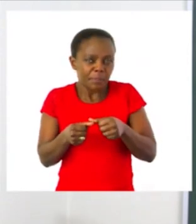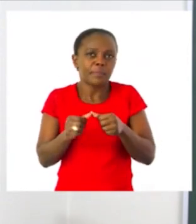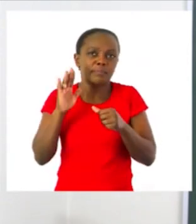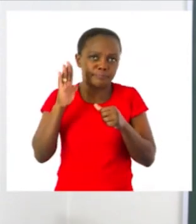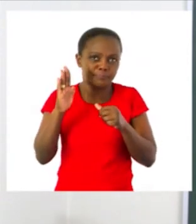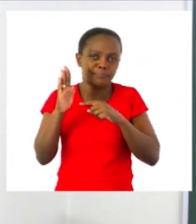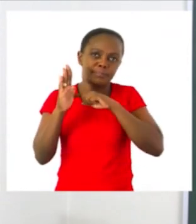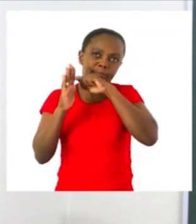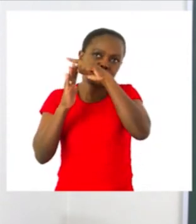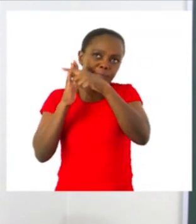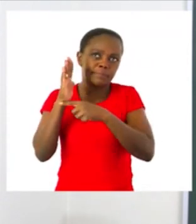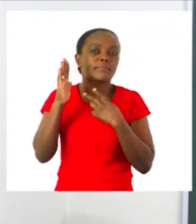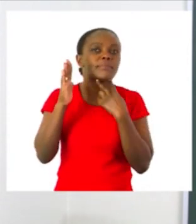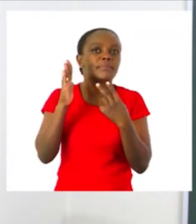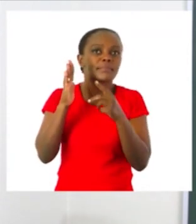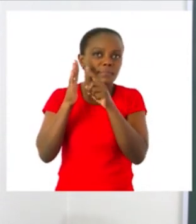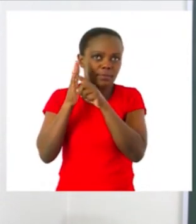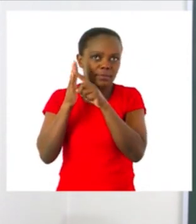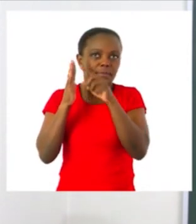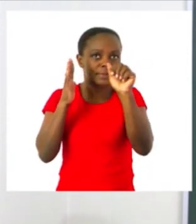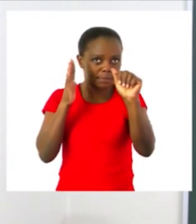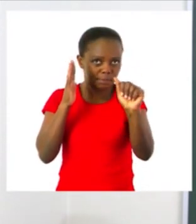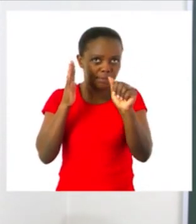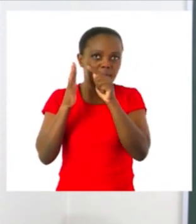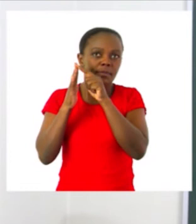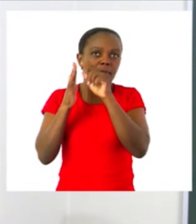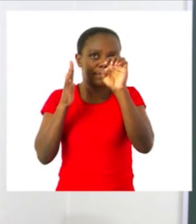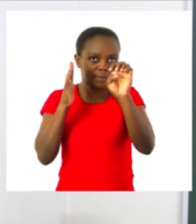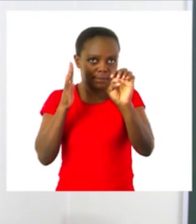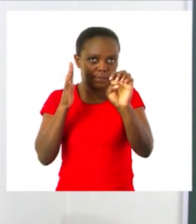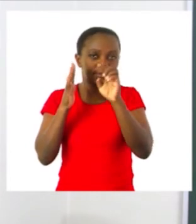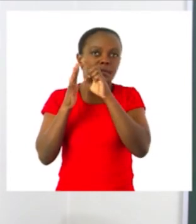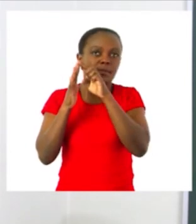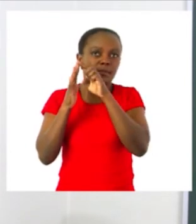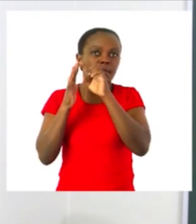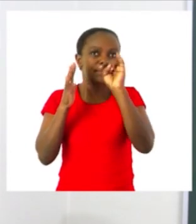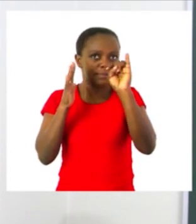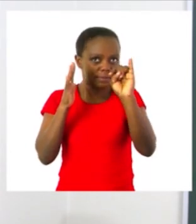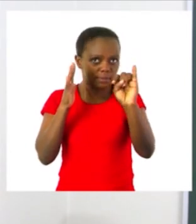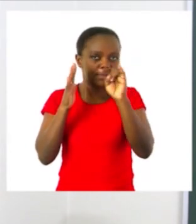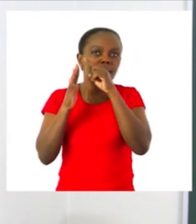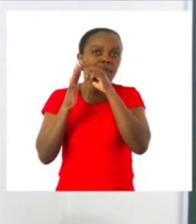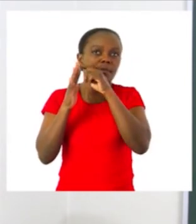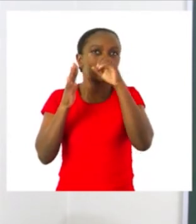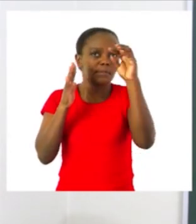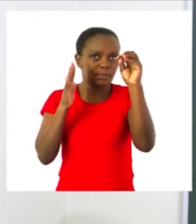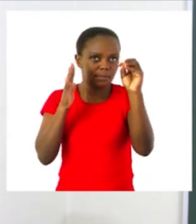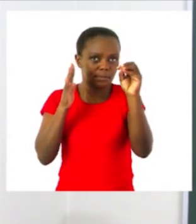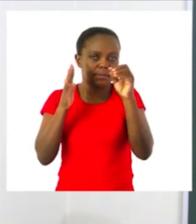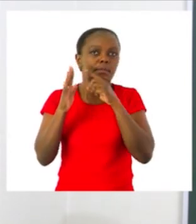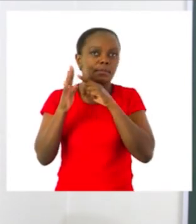did today. A for apple, E for egg, E for ink, R